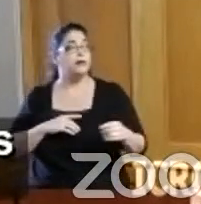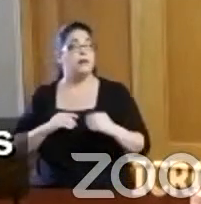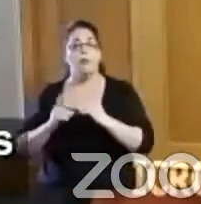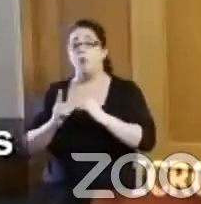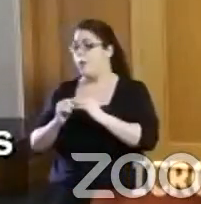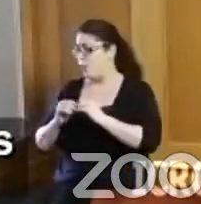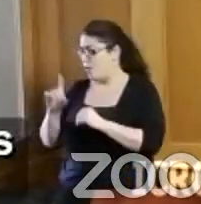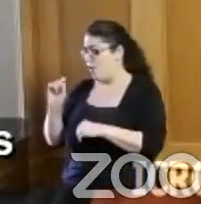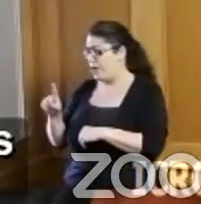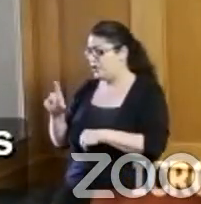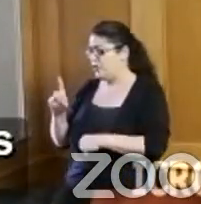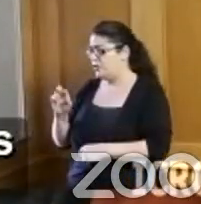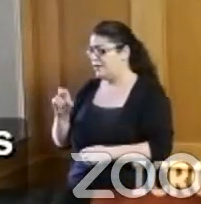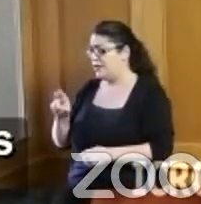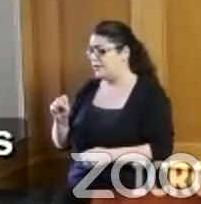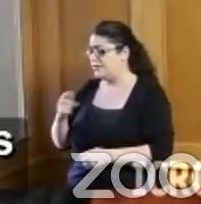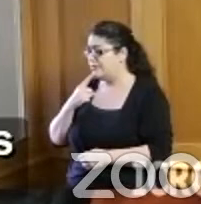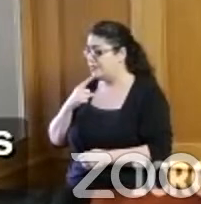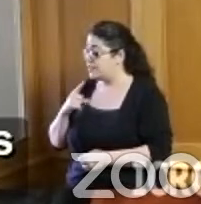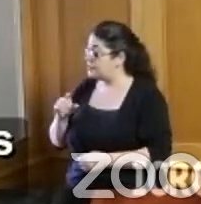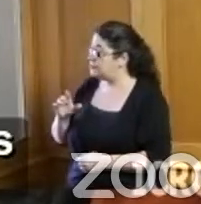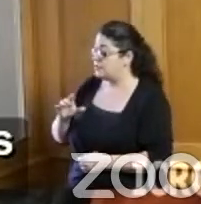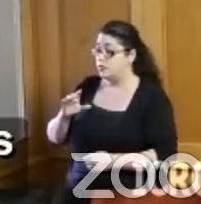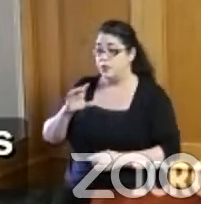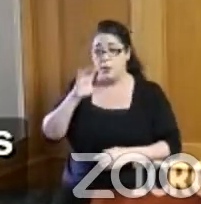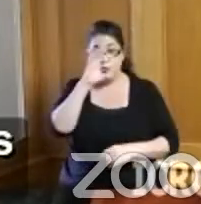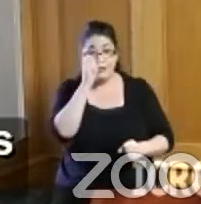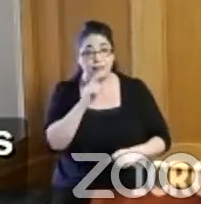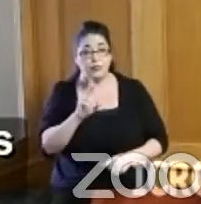Sure. Well, now it's gone.